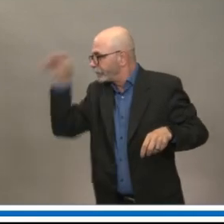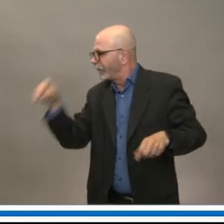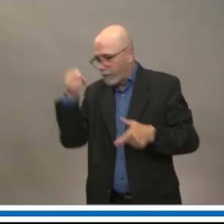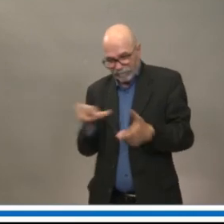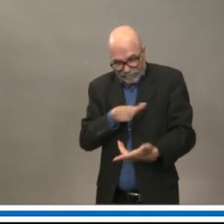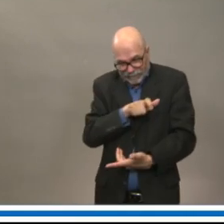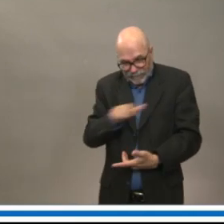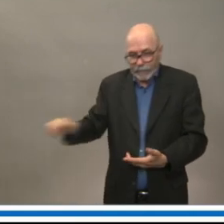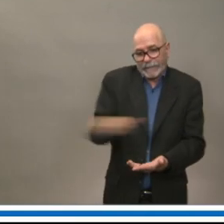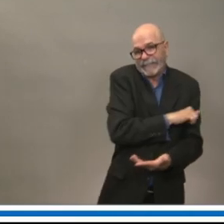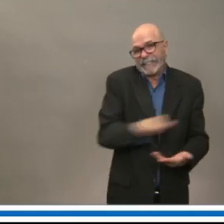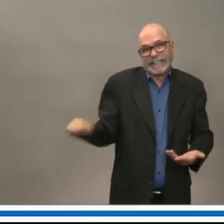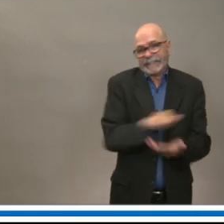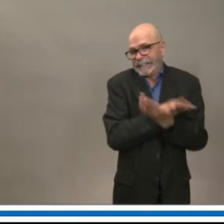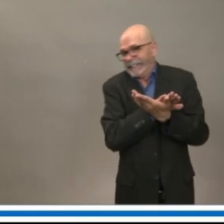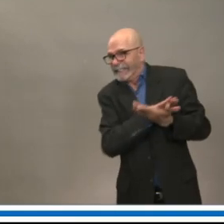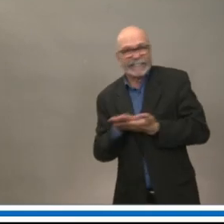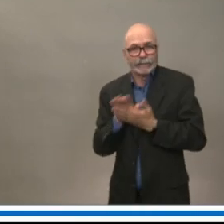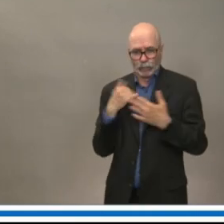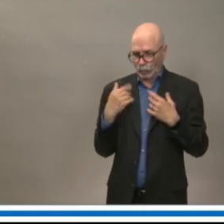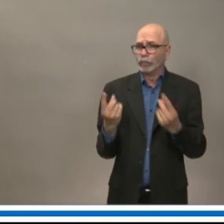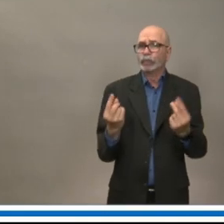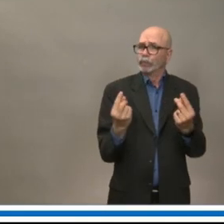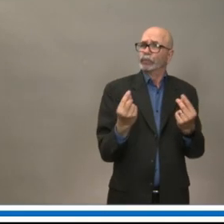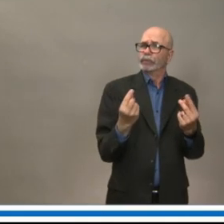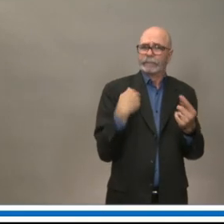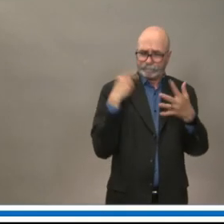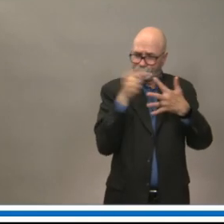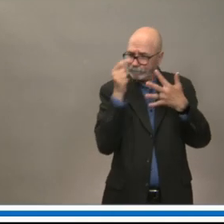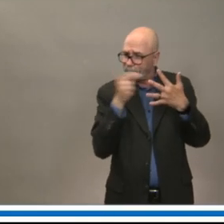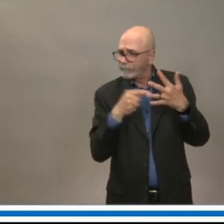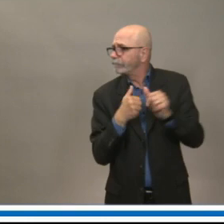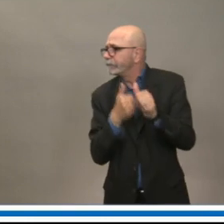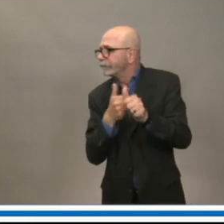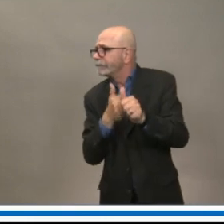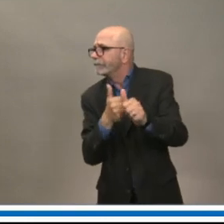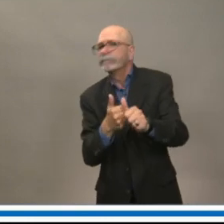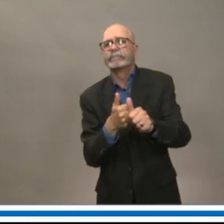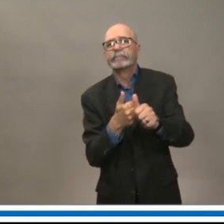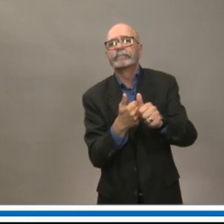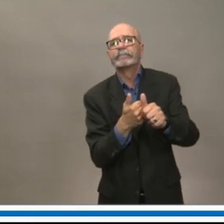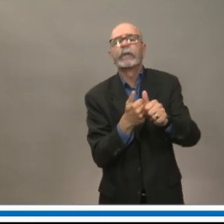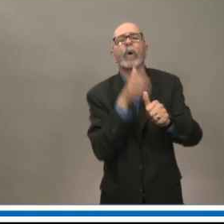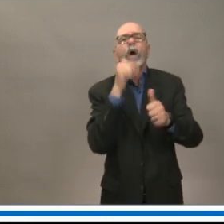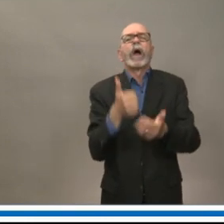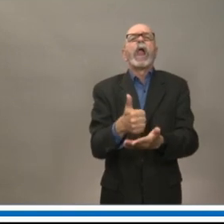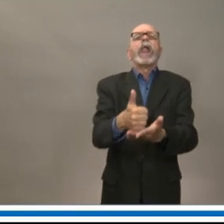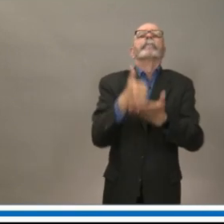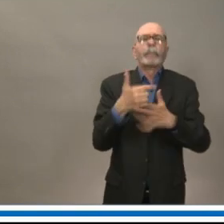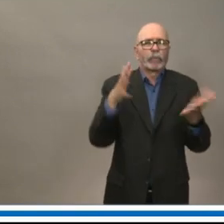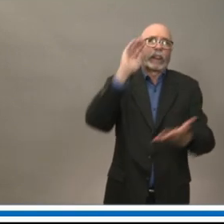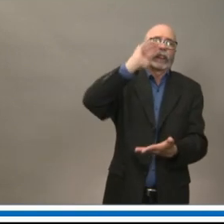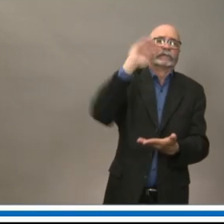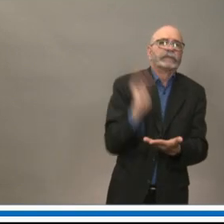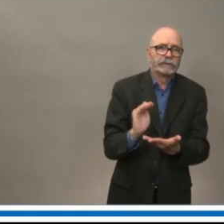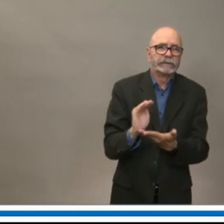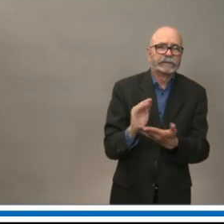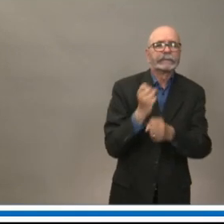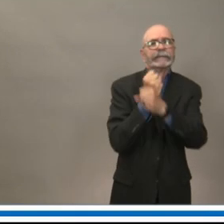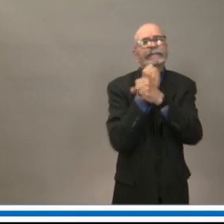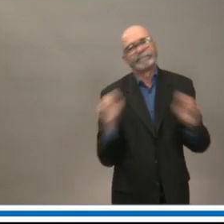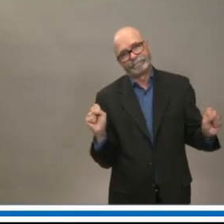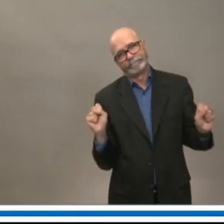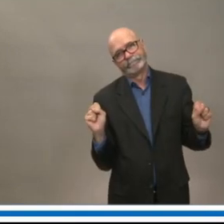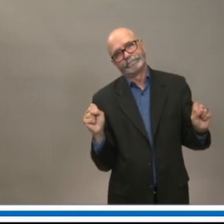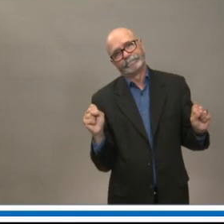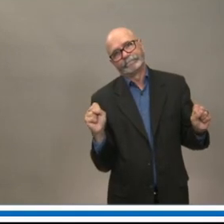do, and the grocery stores are doing lots of good things, that will help keep our grocery stores as safe as we can. But as I said,